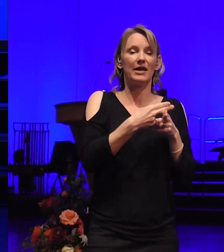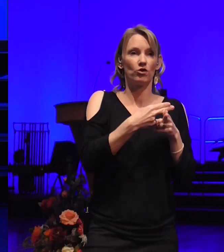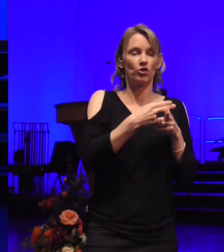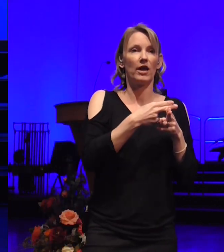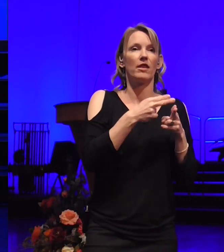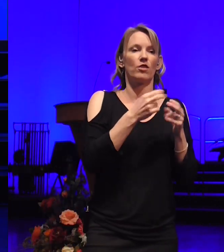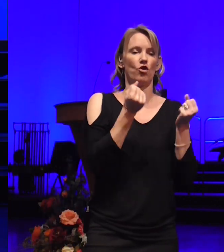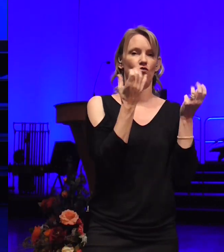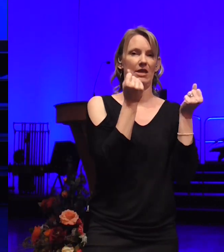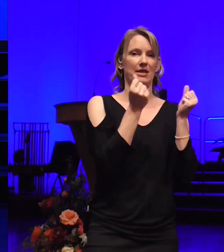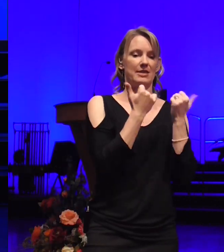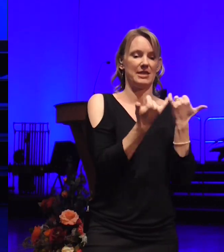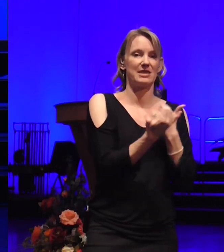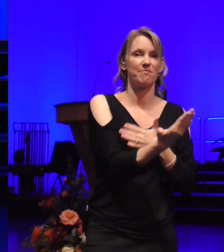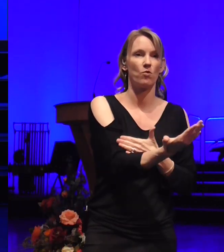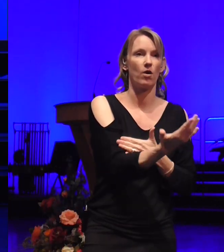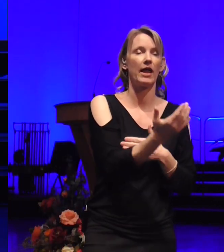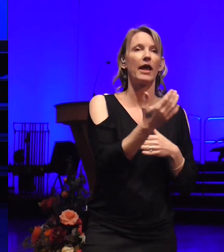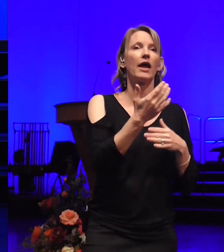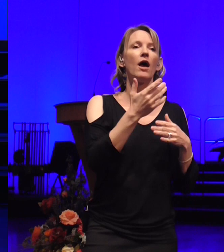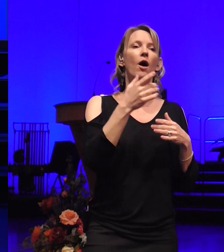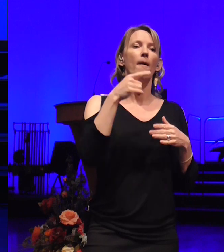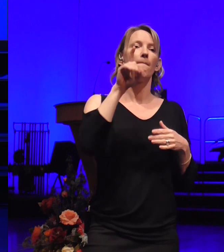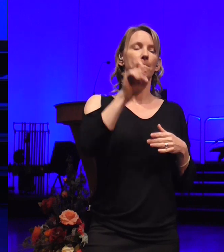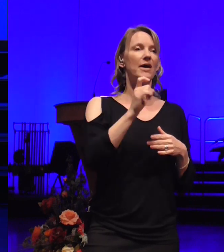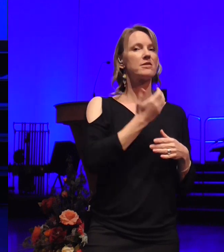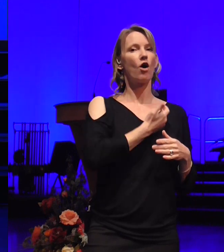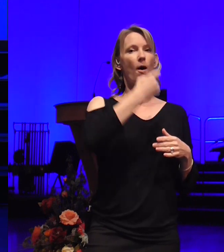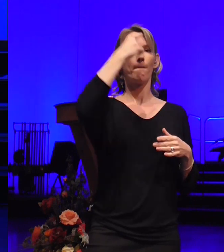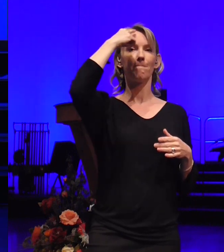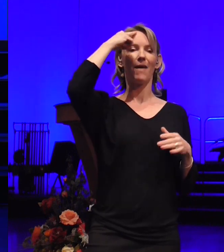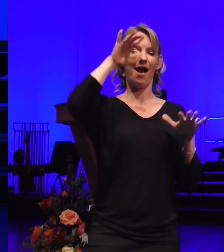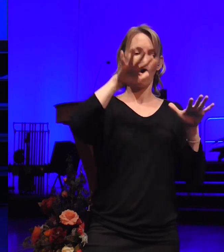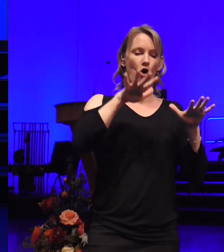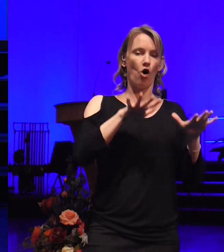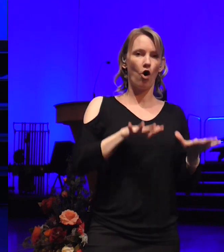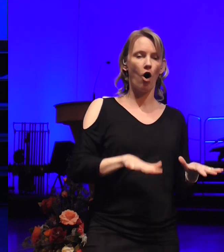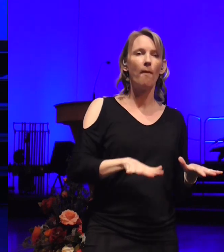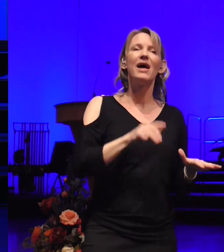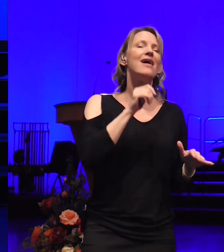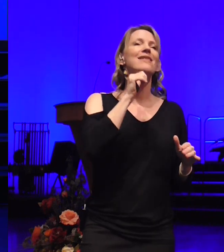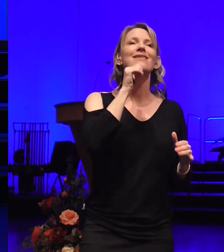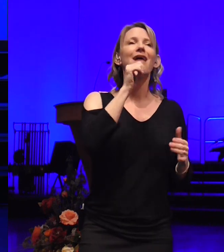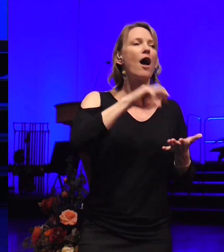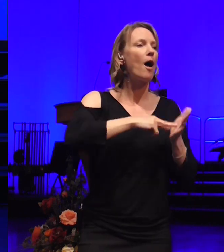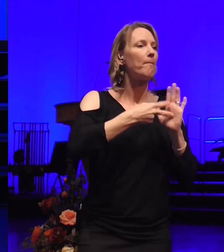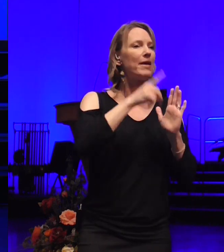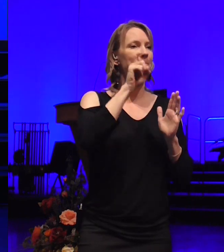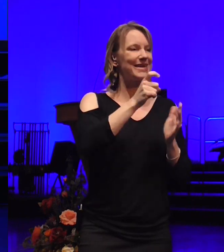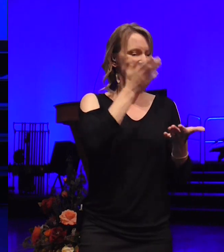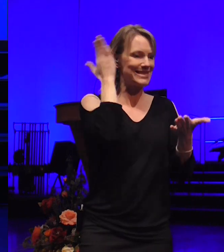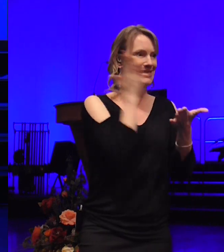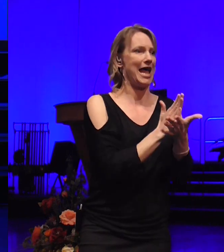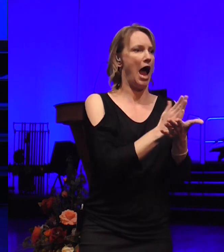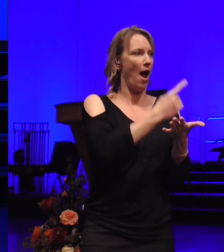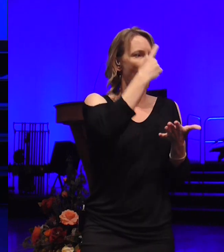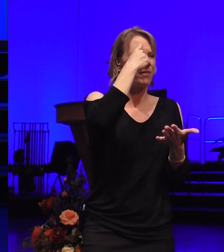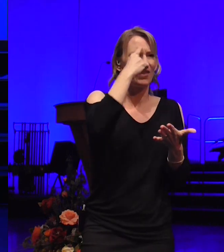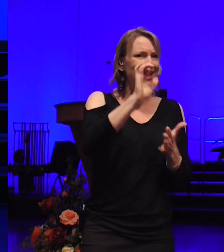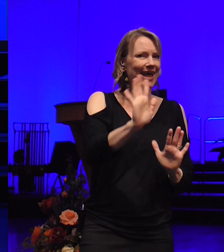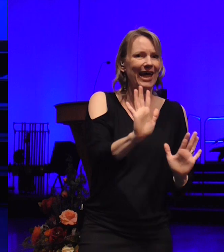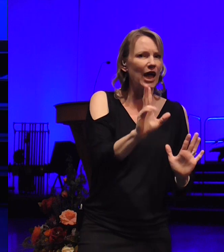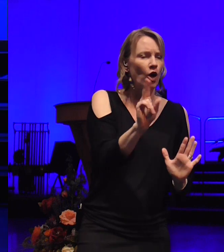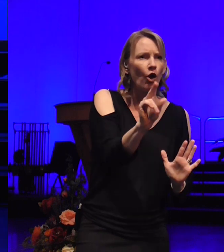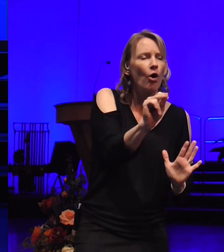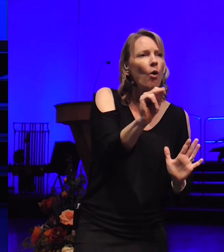Mace so beautifully teaches, we have to calm our mind. It's not about ceasing our thinking.